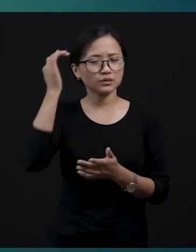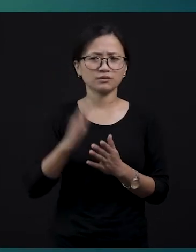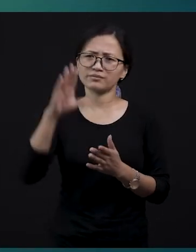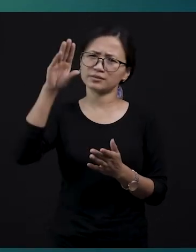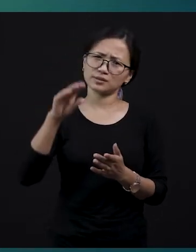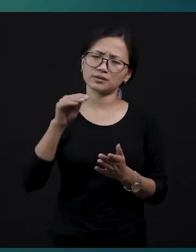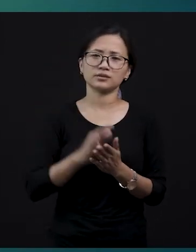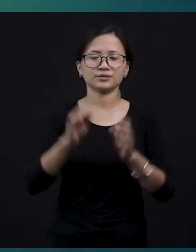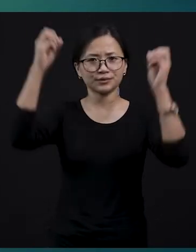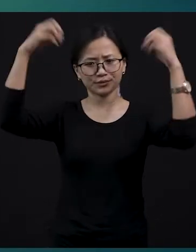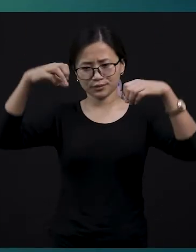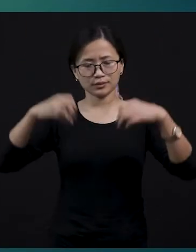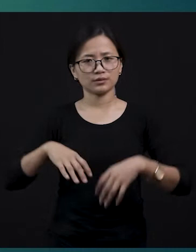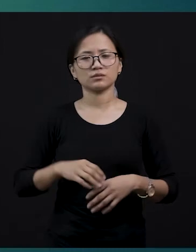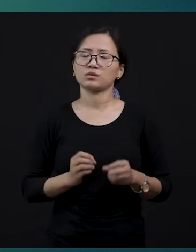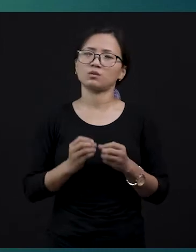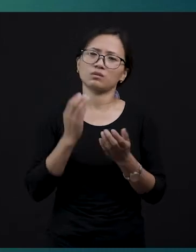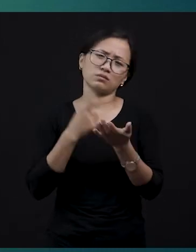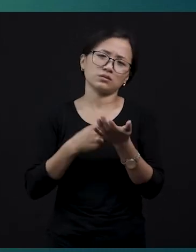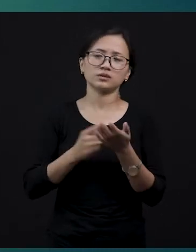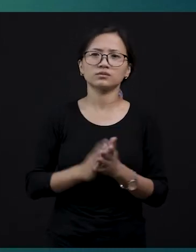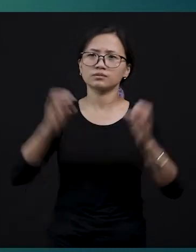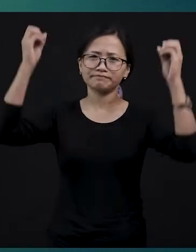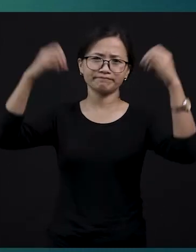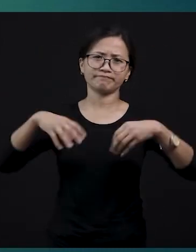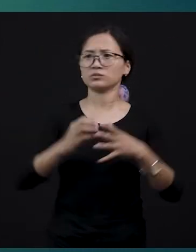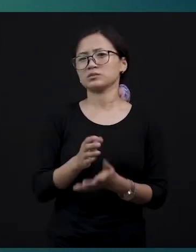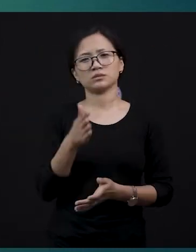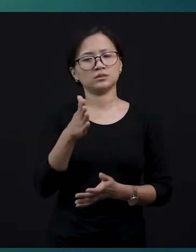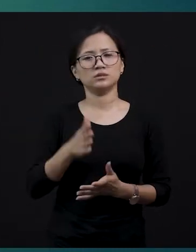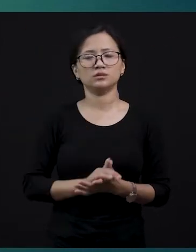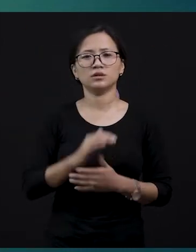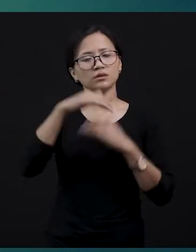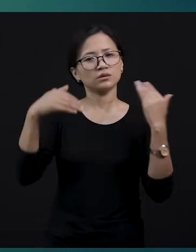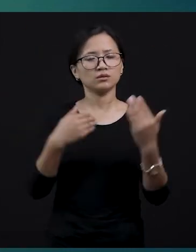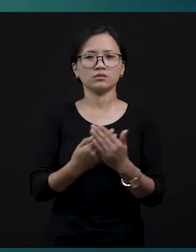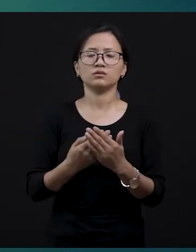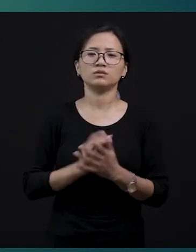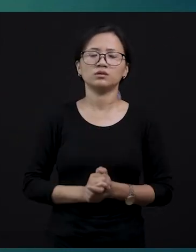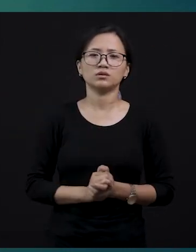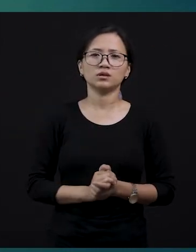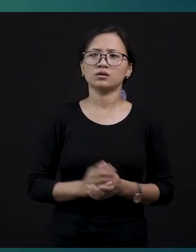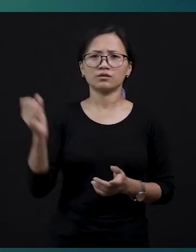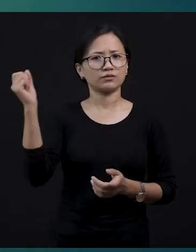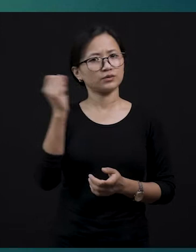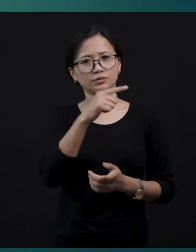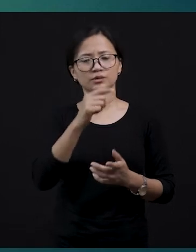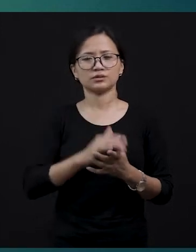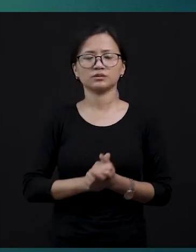less rain or no rain at all. In some years, you will see that there will be no rain even for a month,